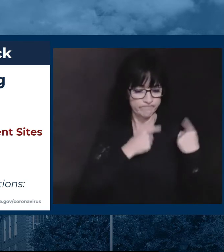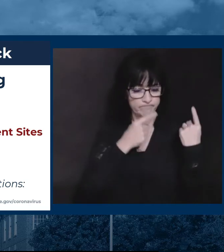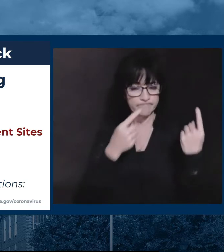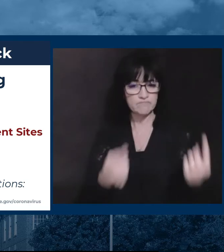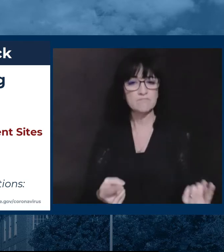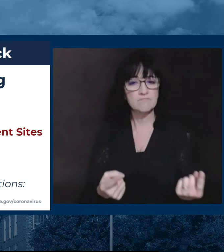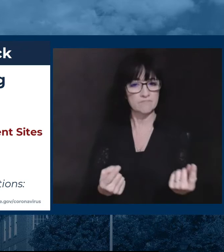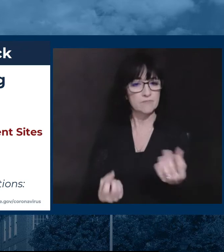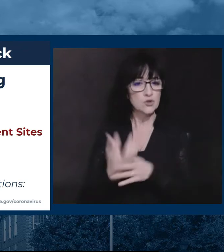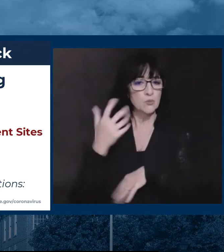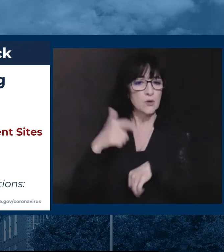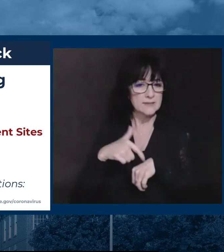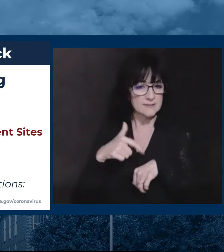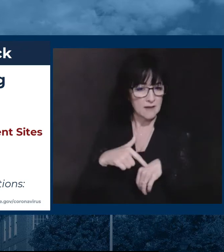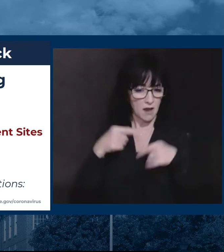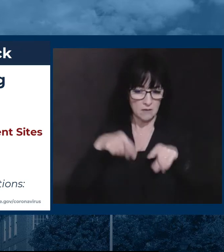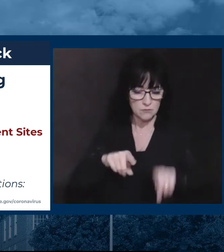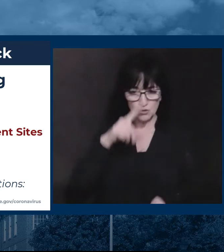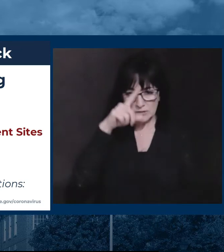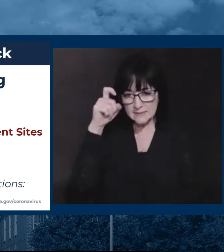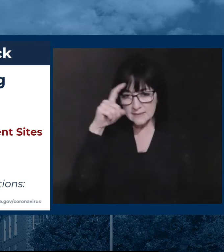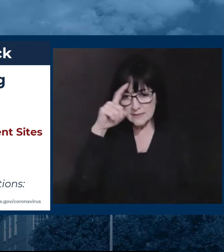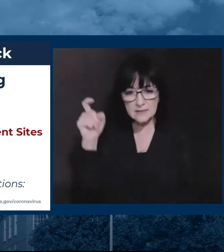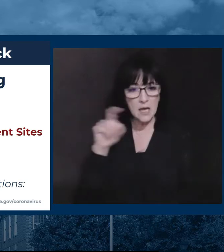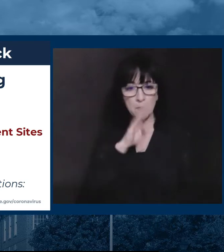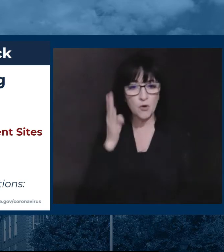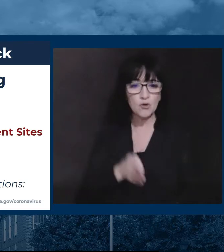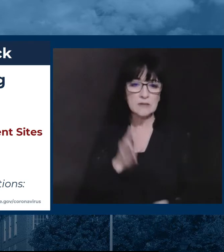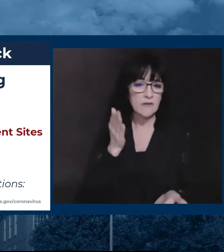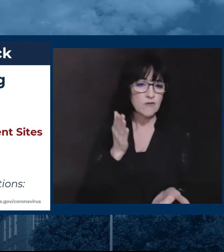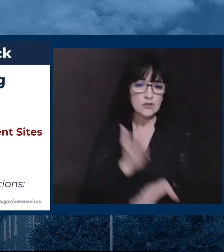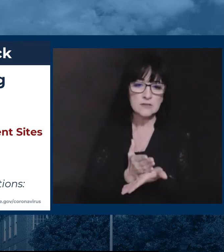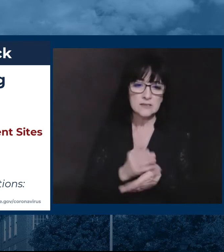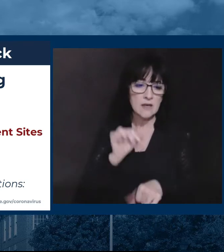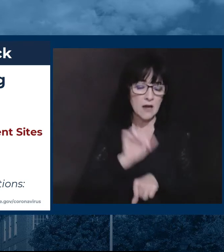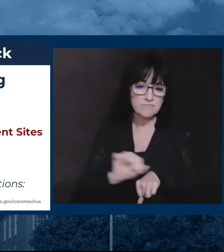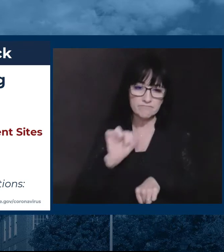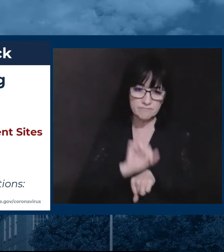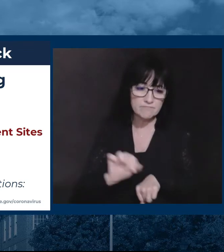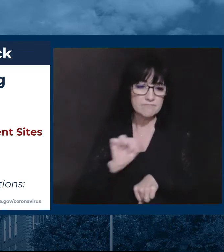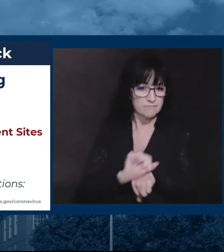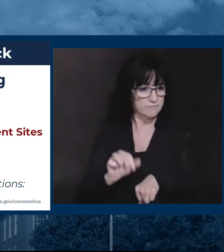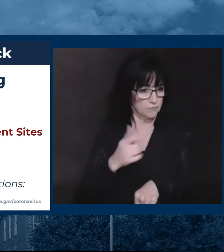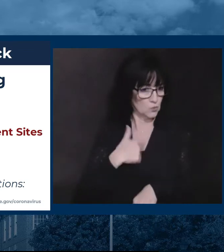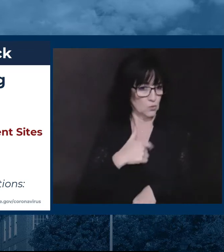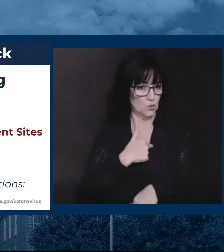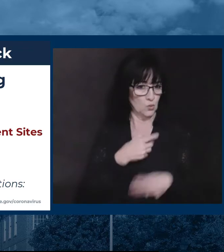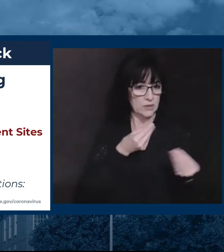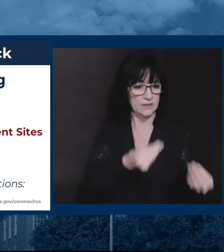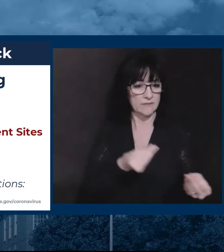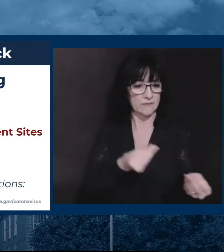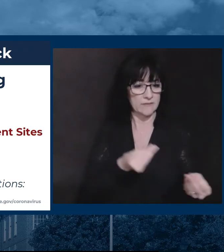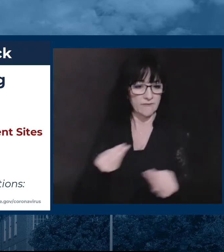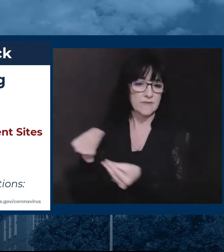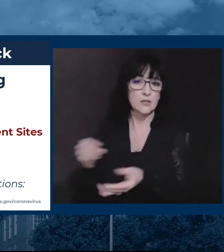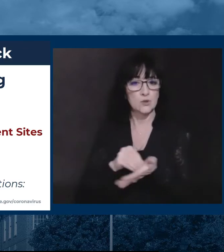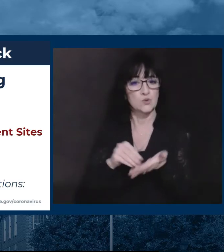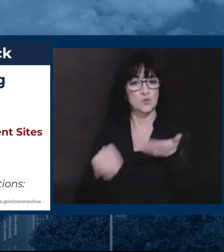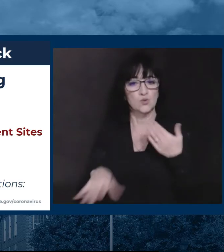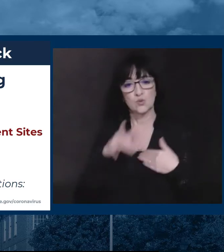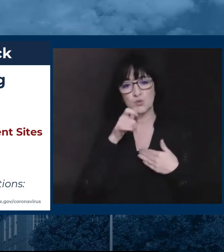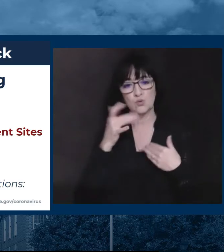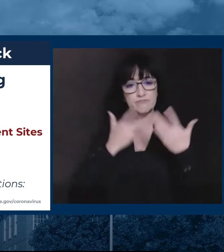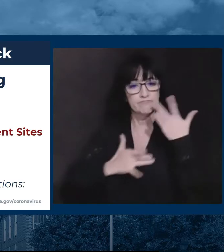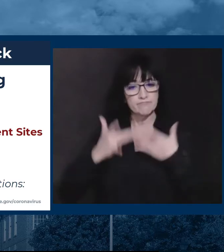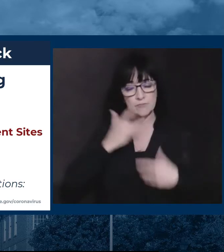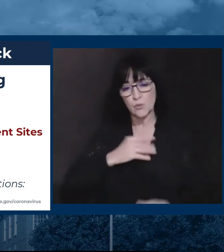summer, as we fed so many thousands of children in our state into the fall. For those who are back into the